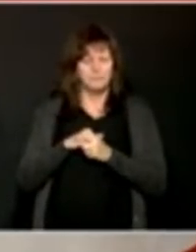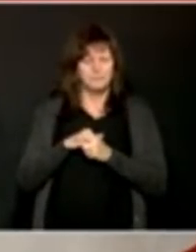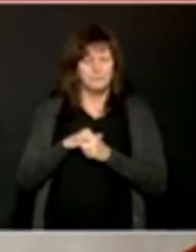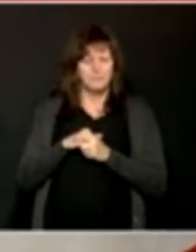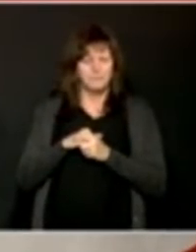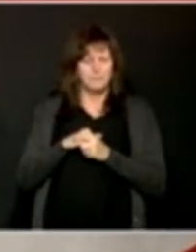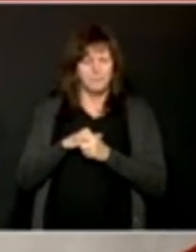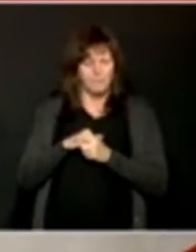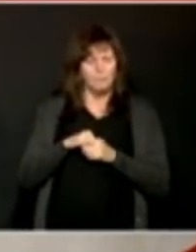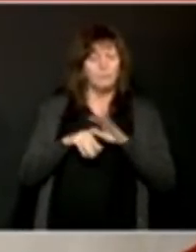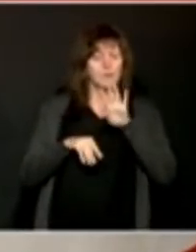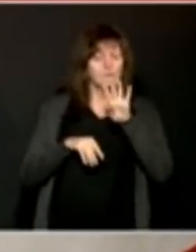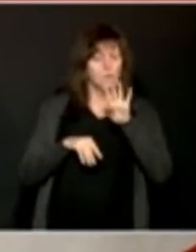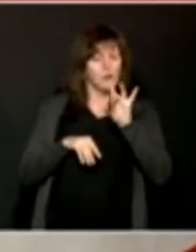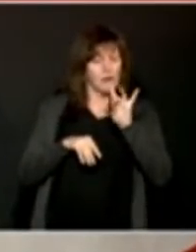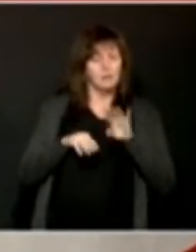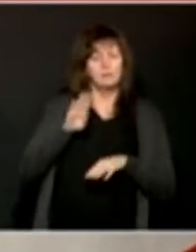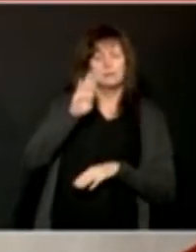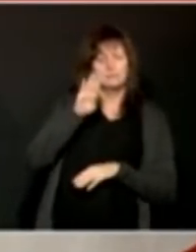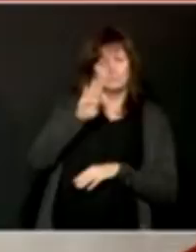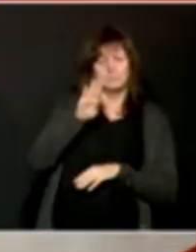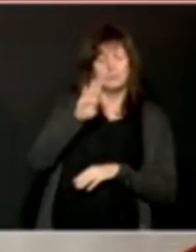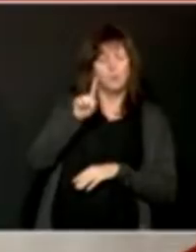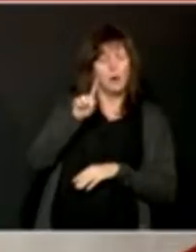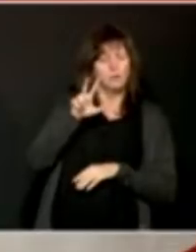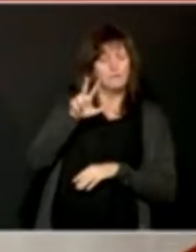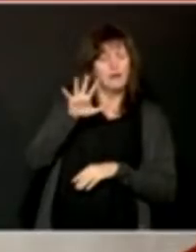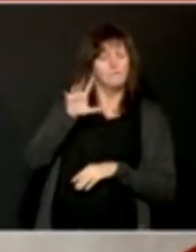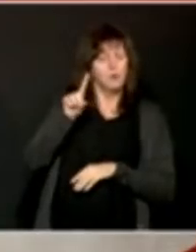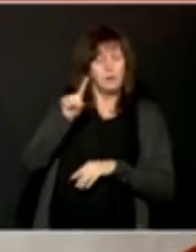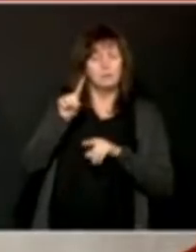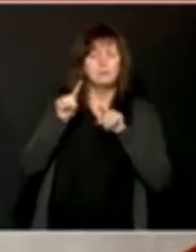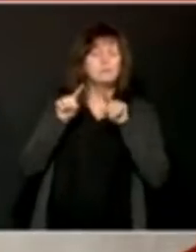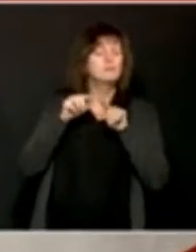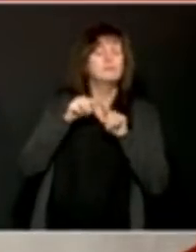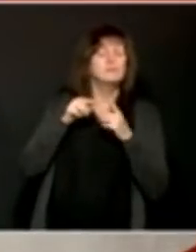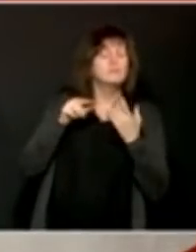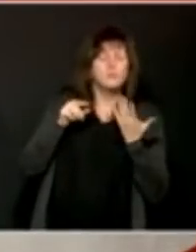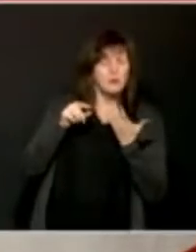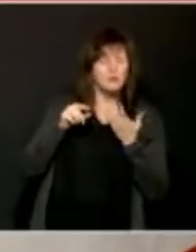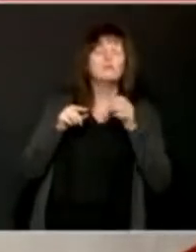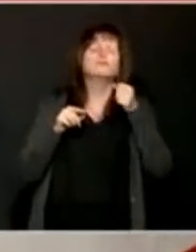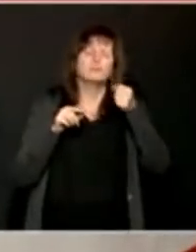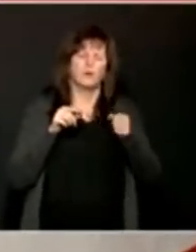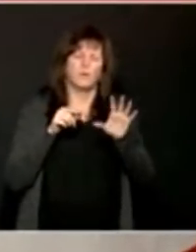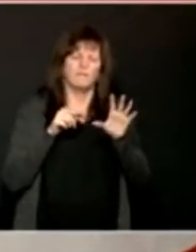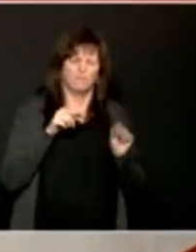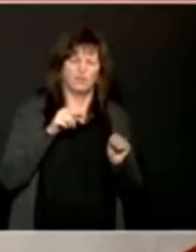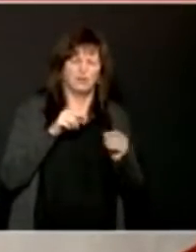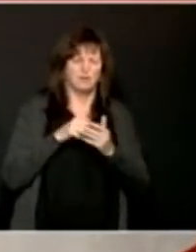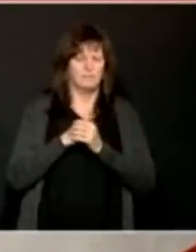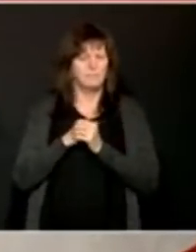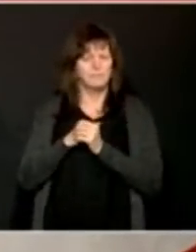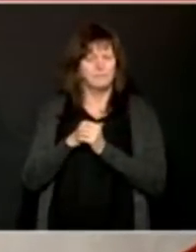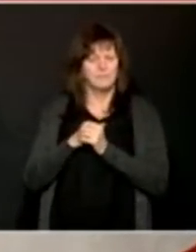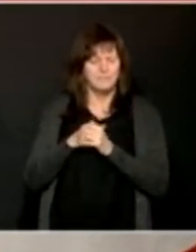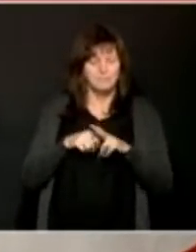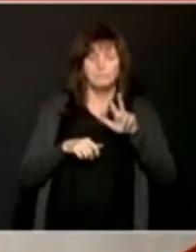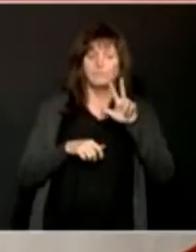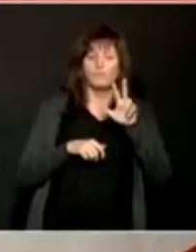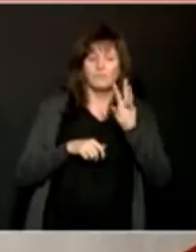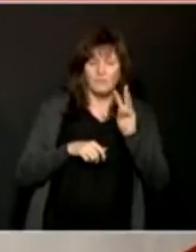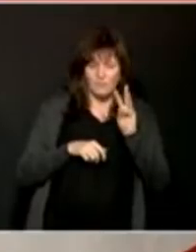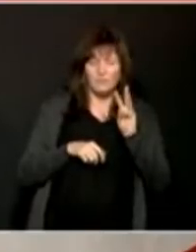B1351, the variant first identified in South Africa. And 36 are the P1 variant